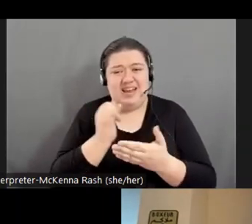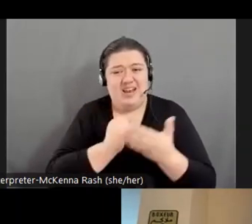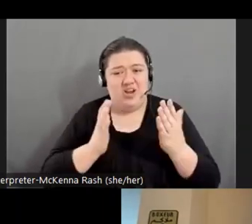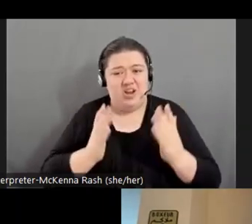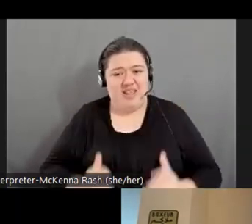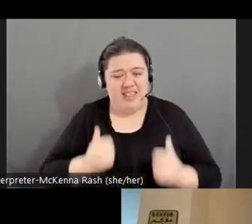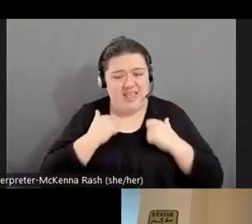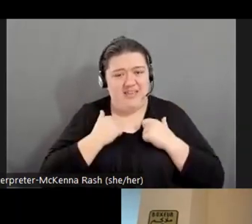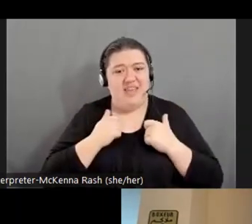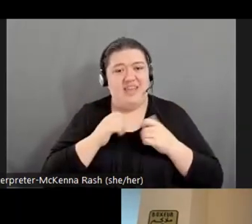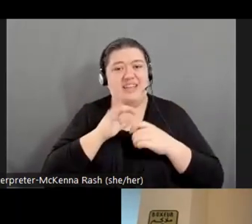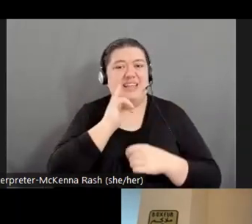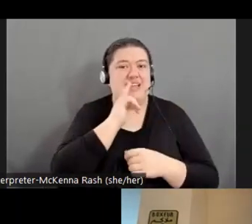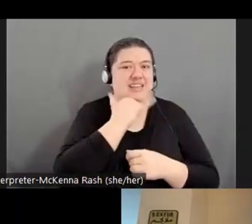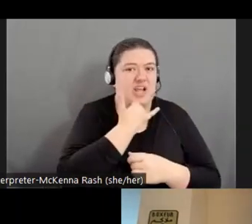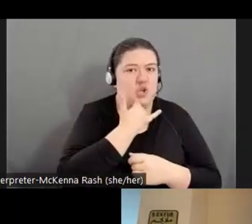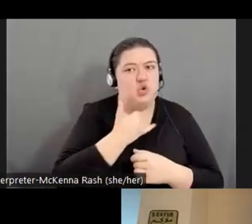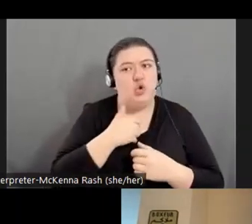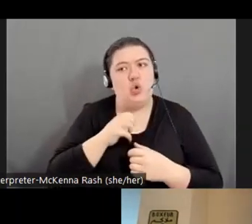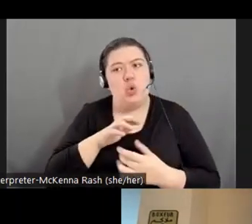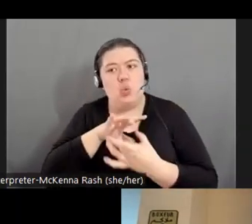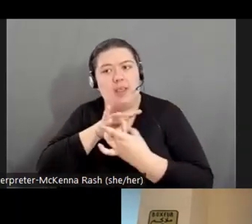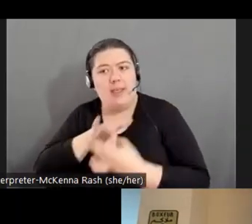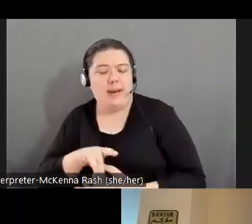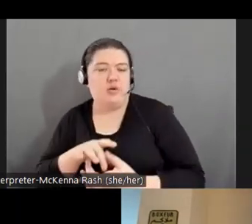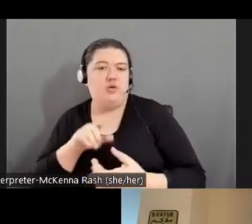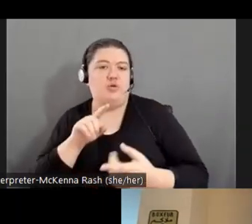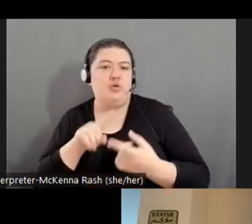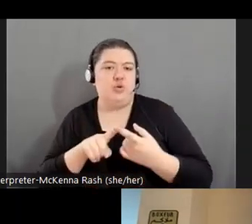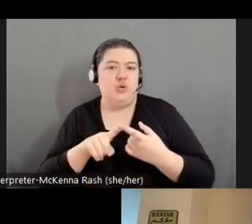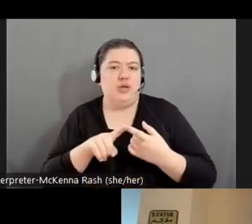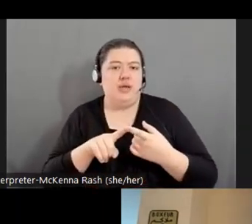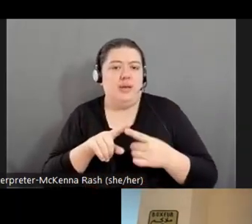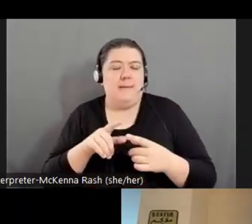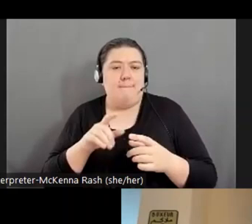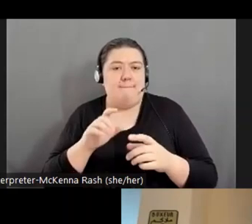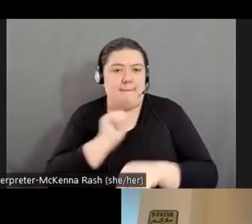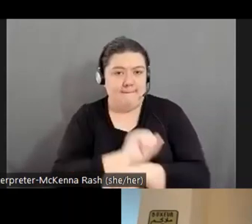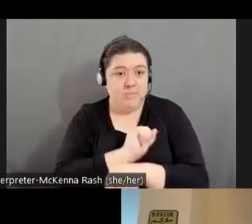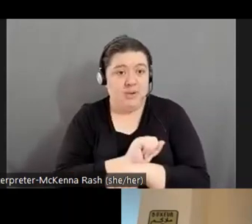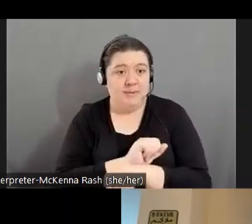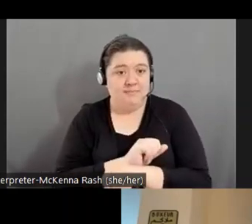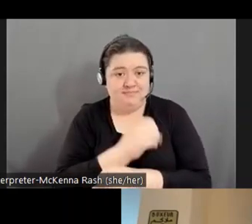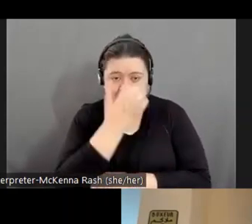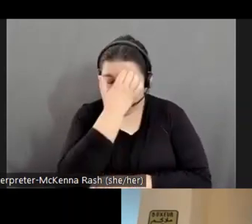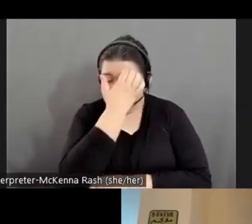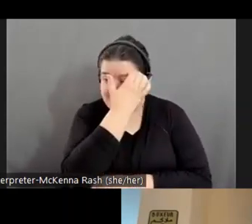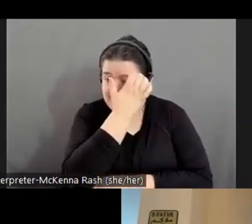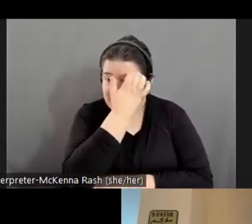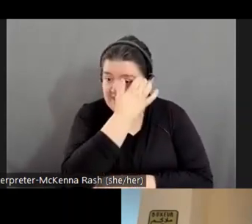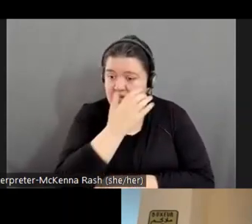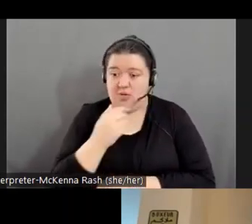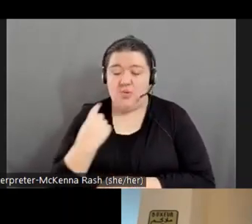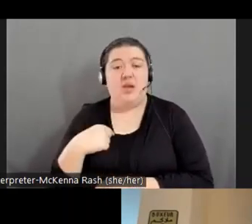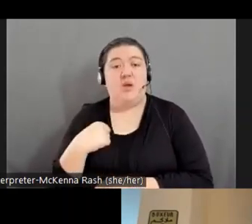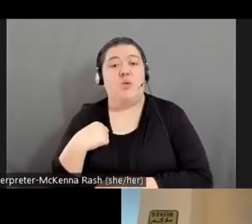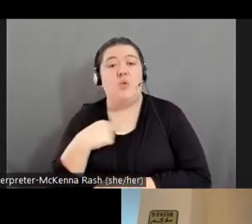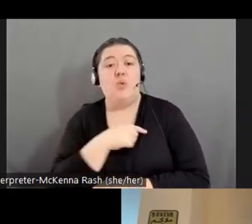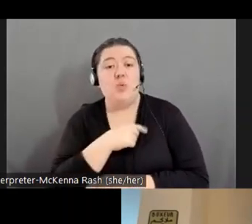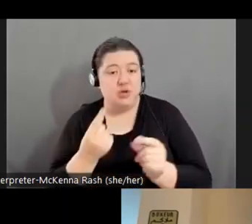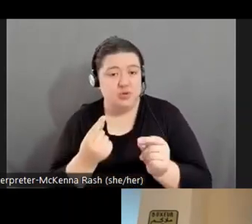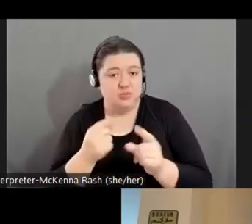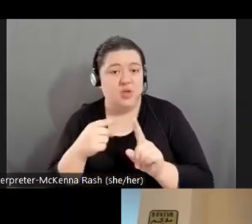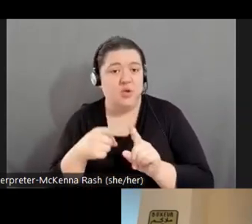incidental to or related to their employment, right? So what we'll do